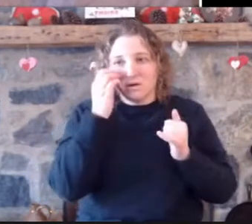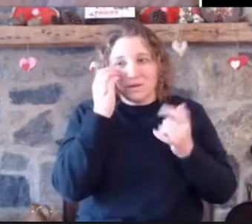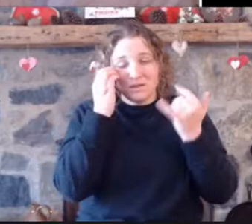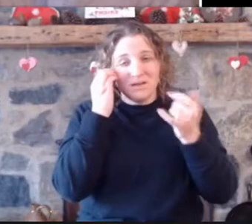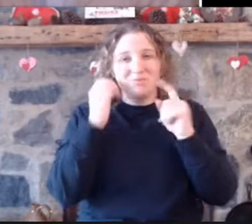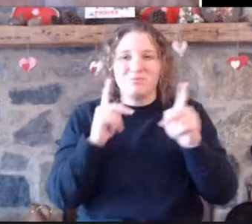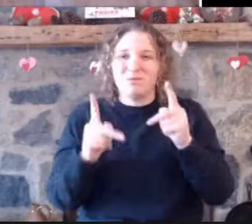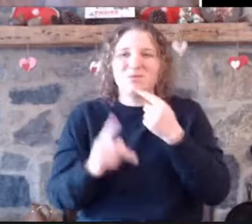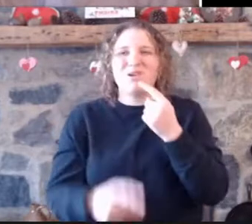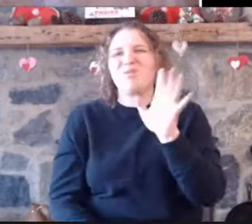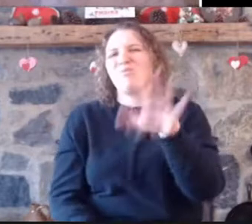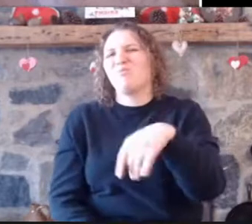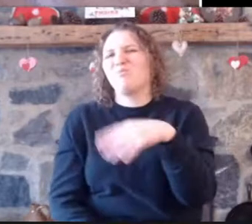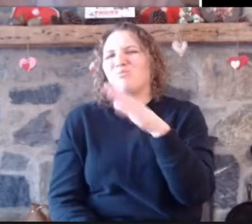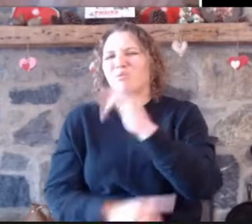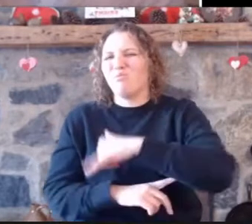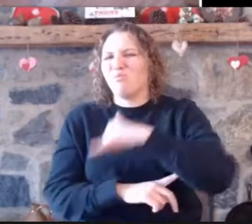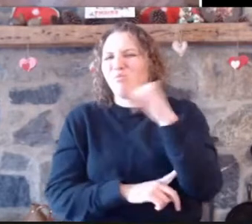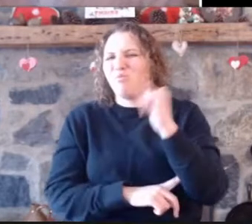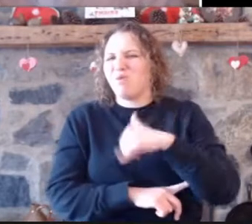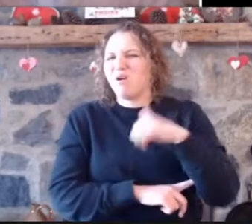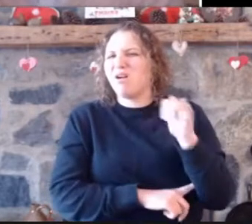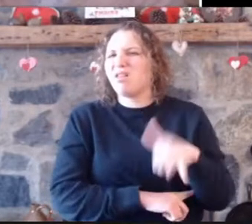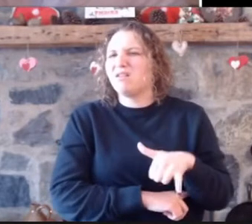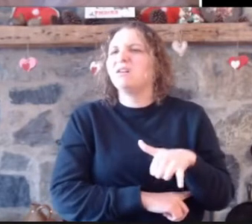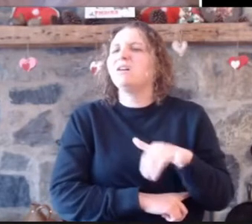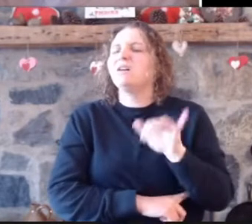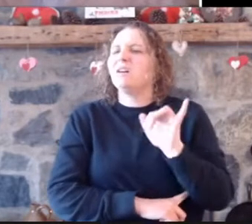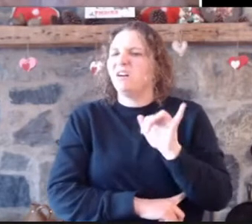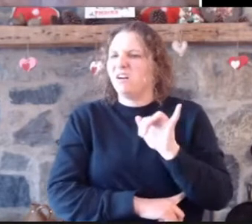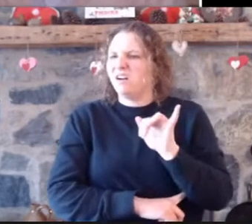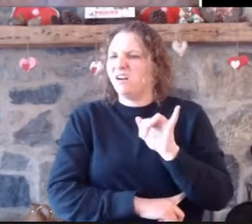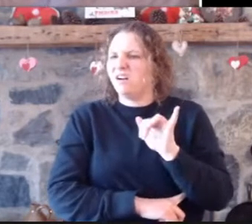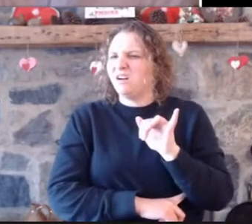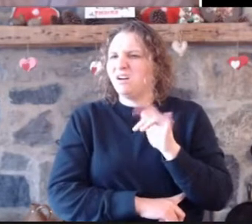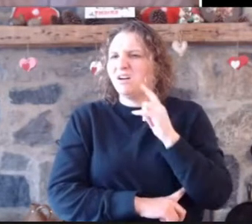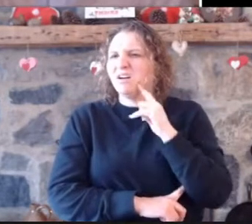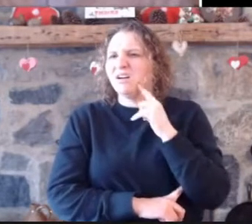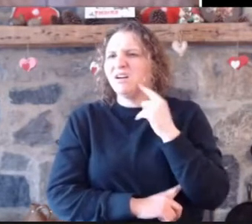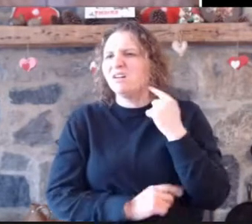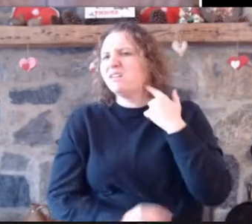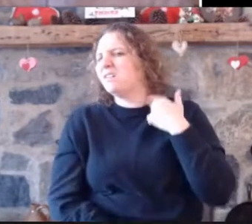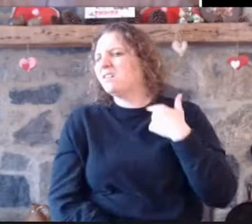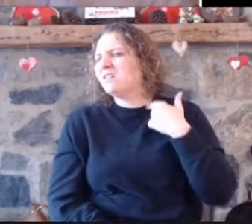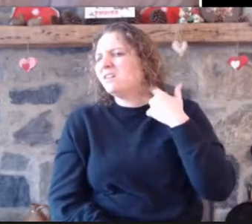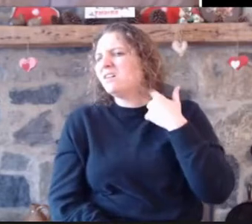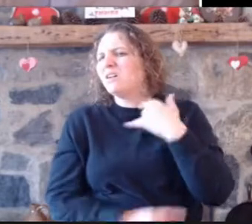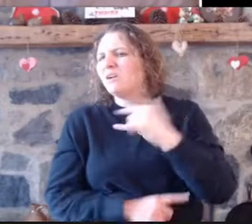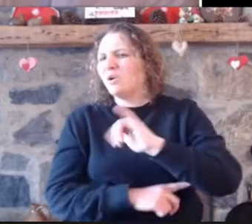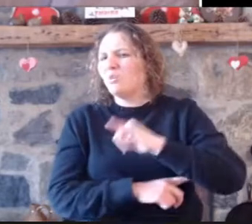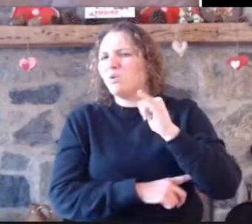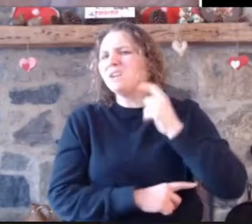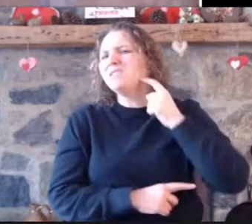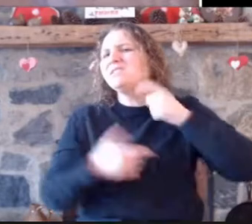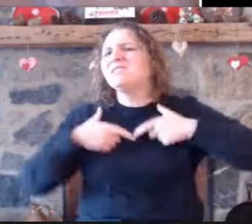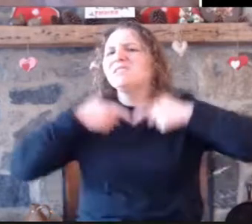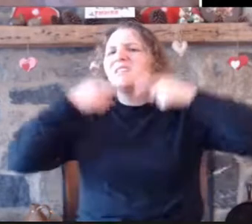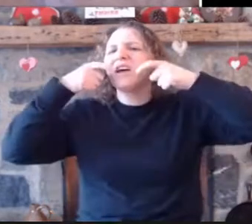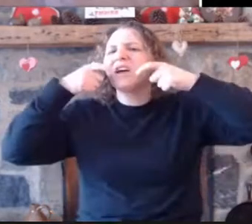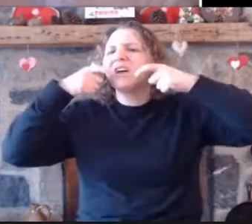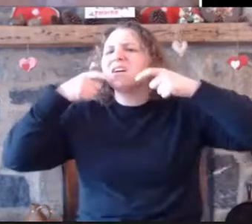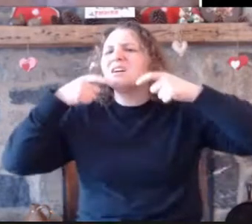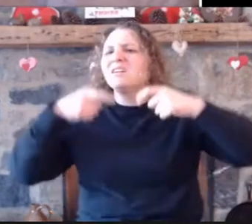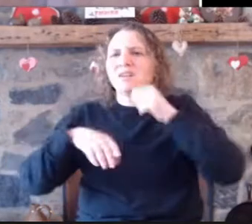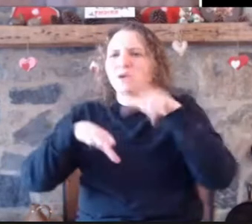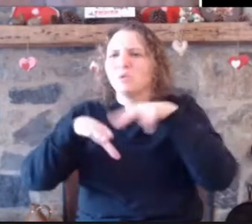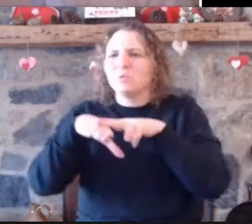said it's a whale. So the answer to that was, well, gee, what whale has a neck? This was unusual. This